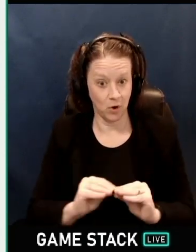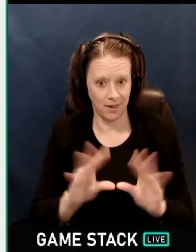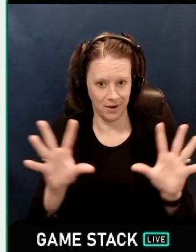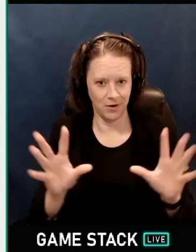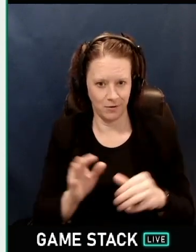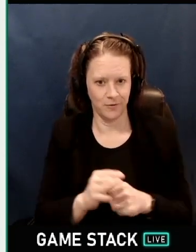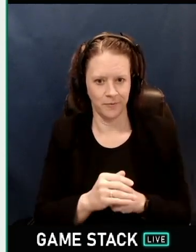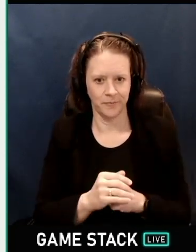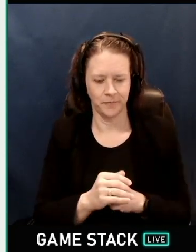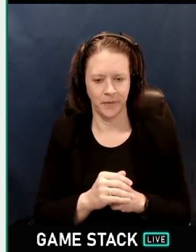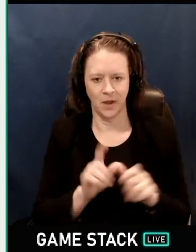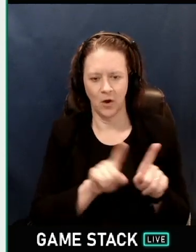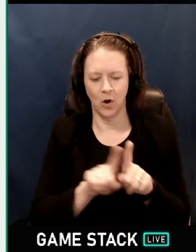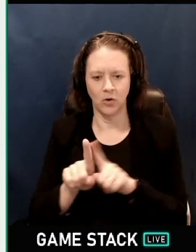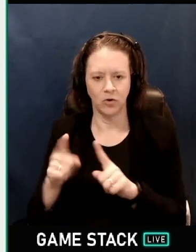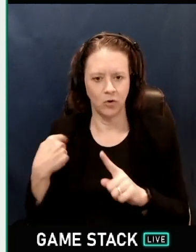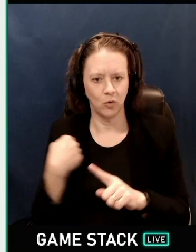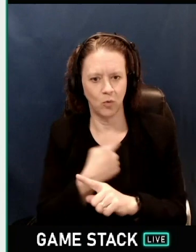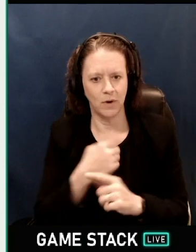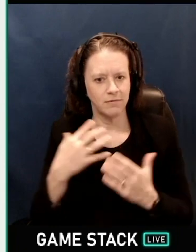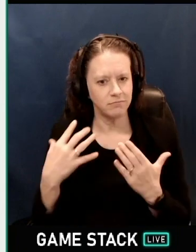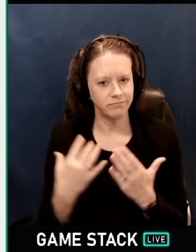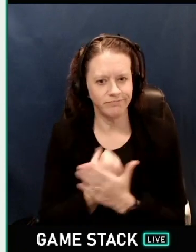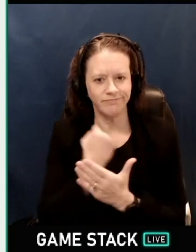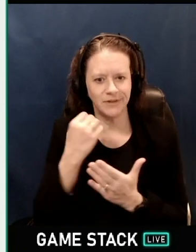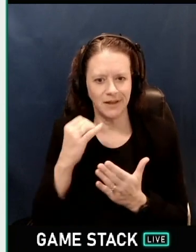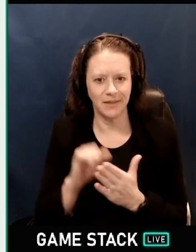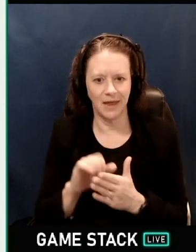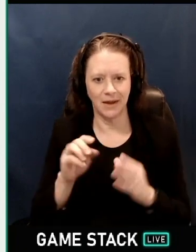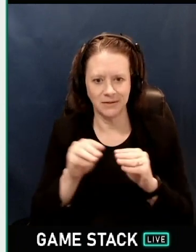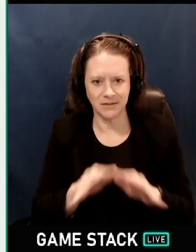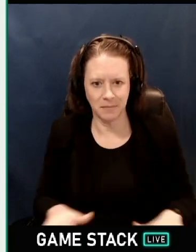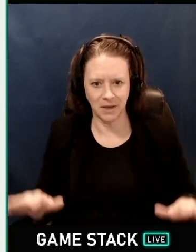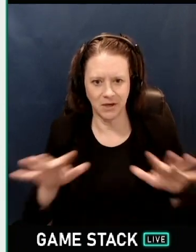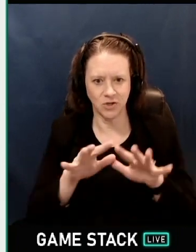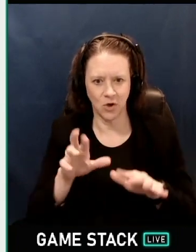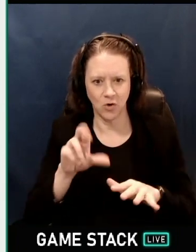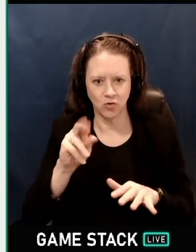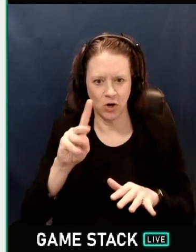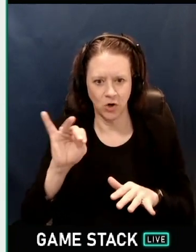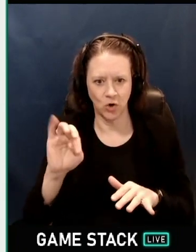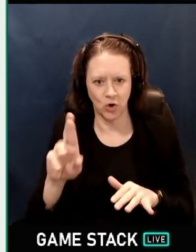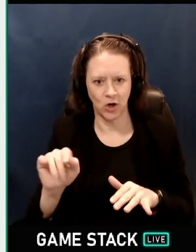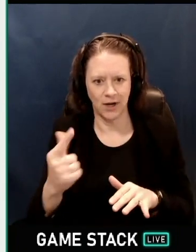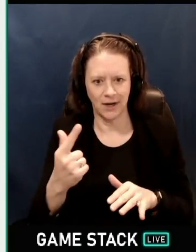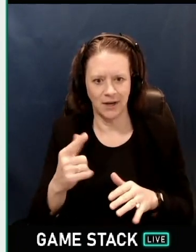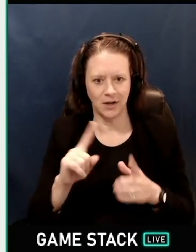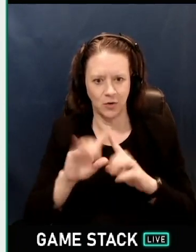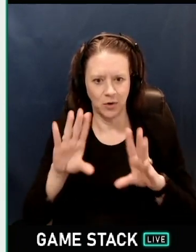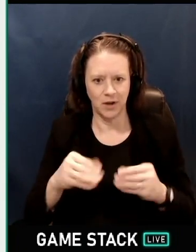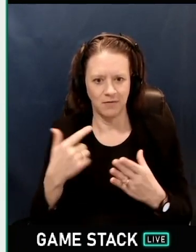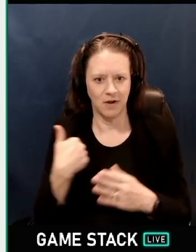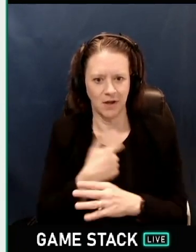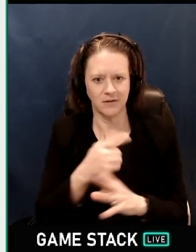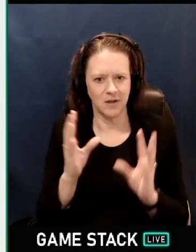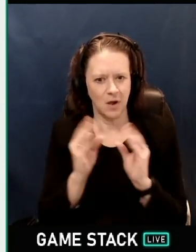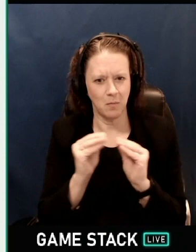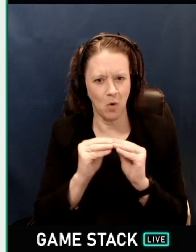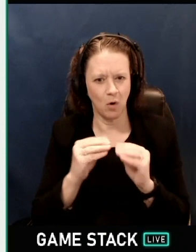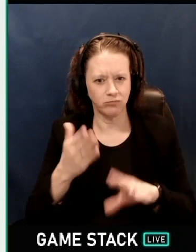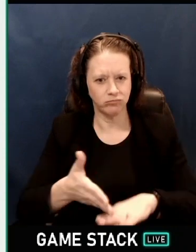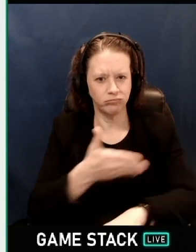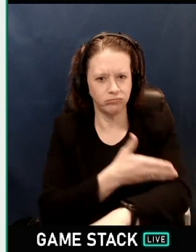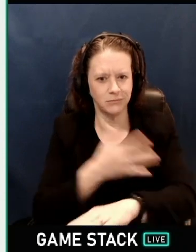taken advantage of that spatial rendering to give us just a much better experience through our audio.